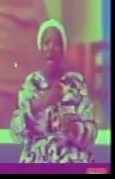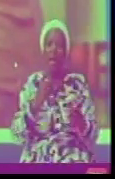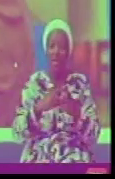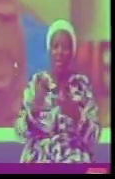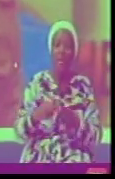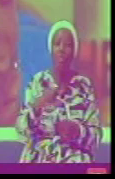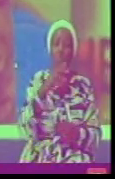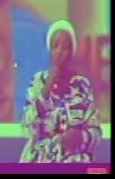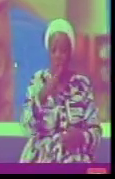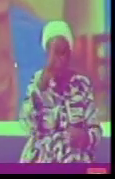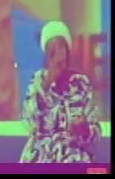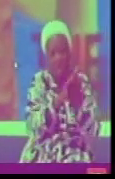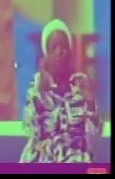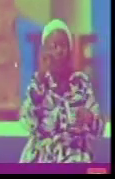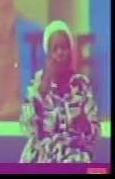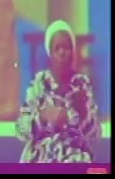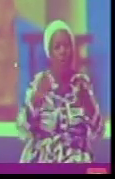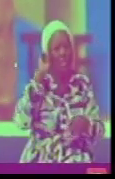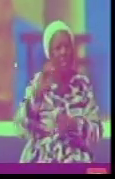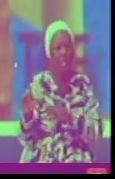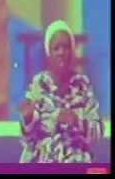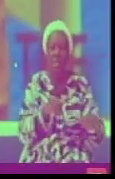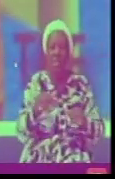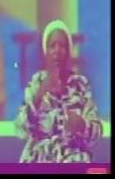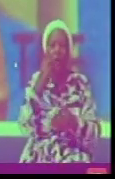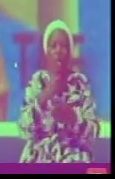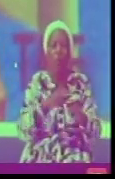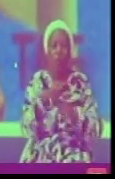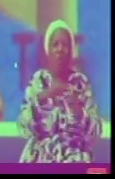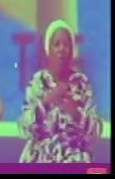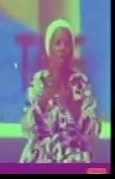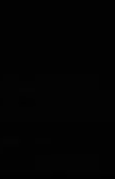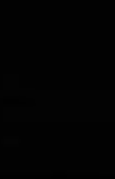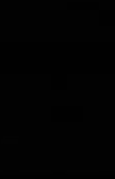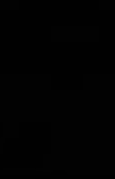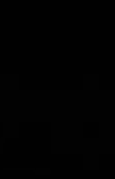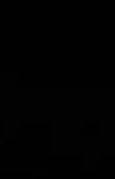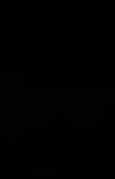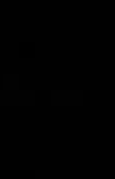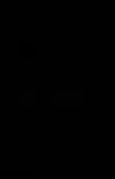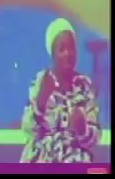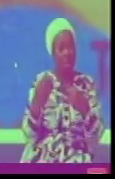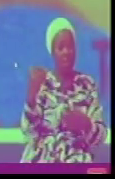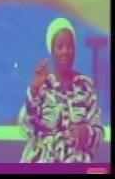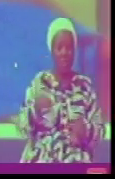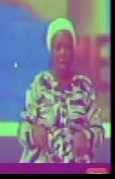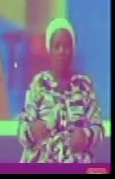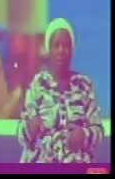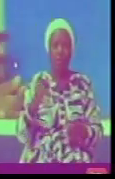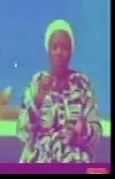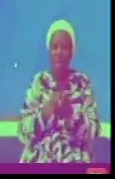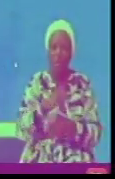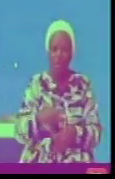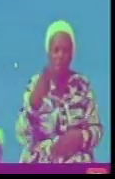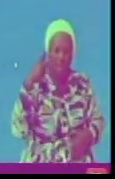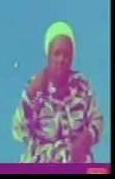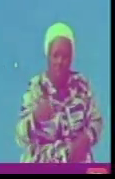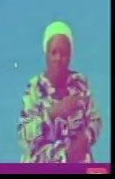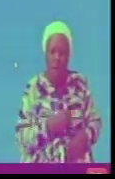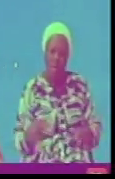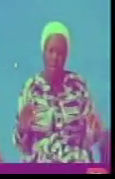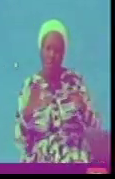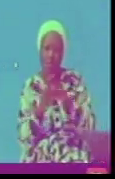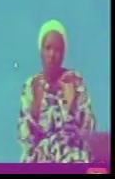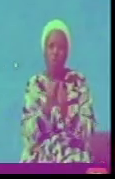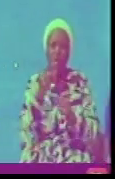and because you embrace and believe what he did when he came. And so he came